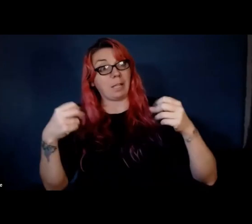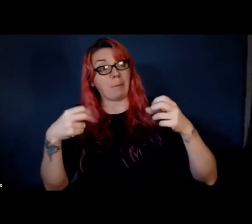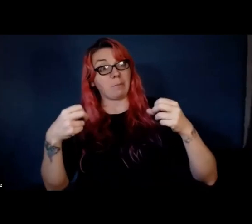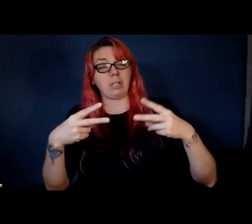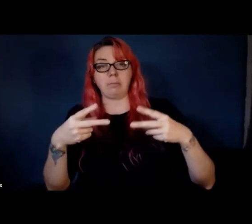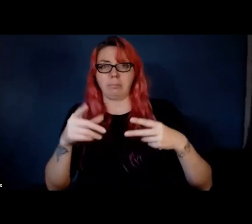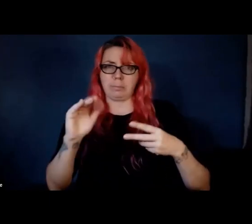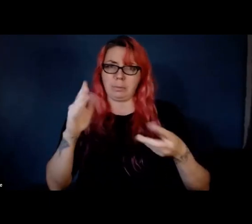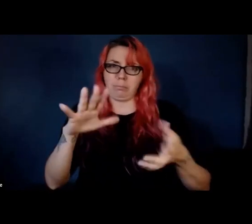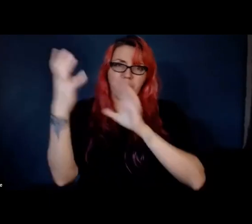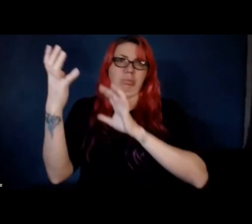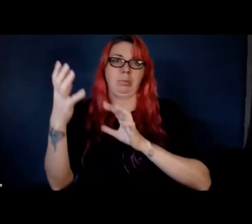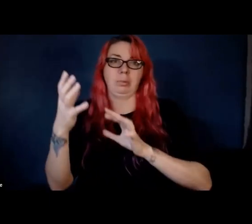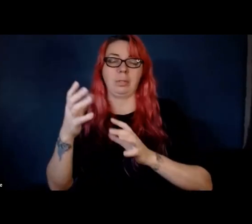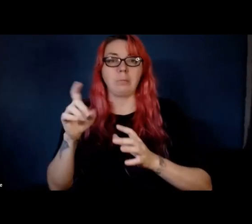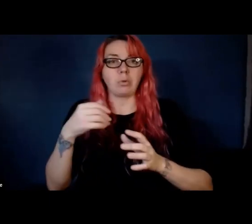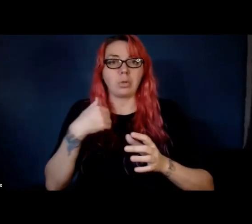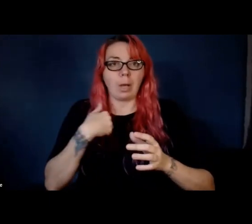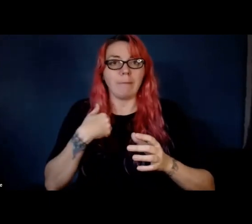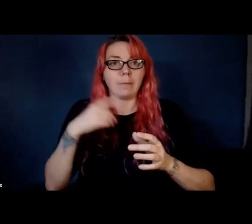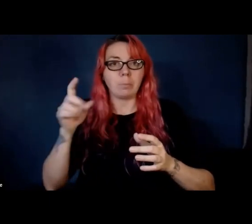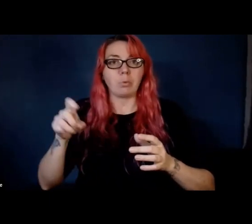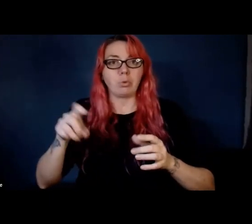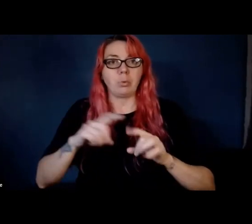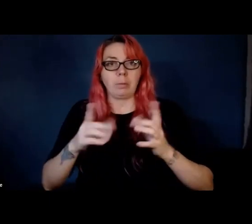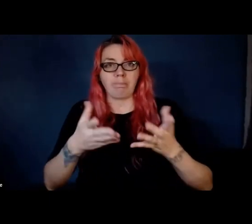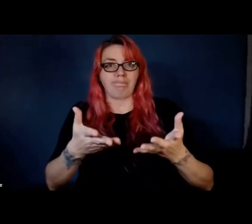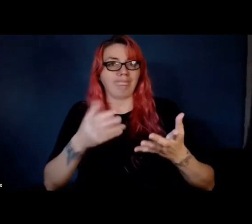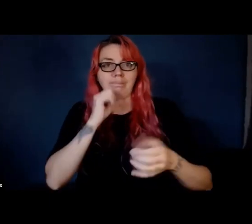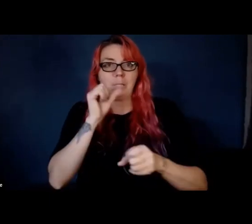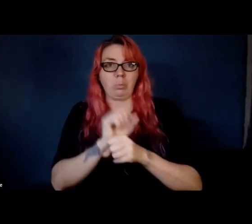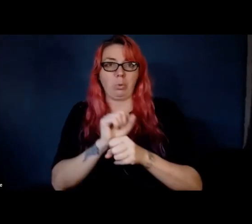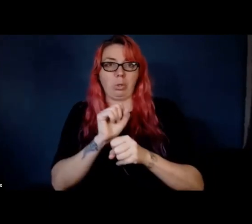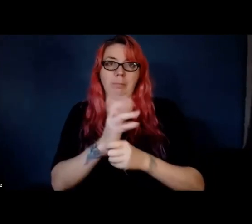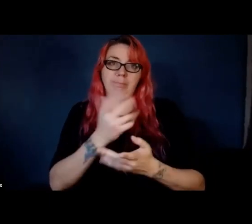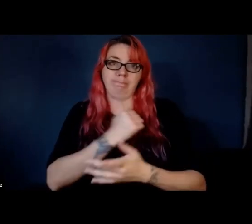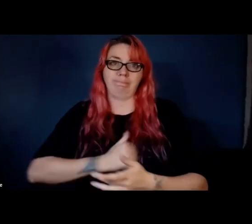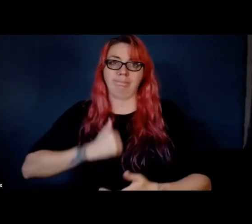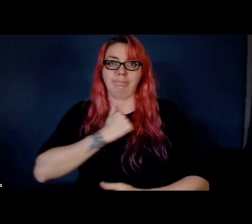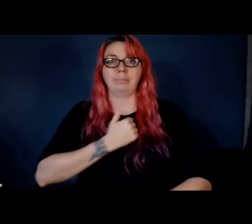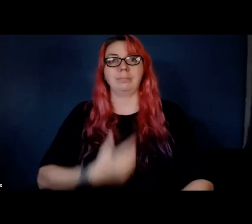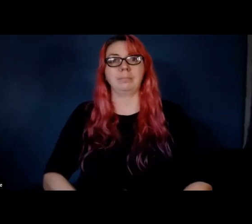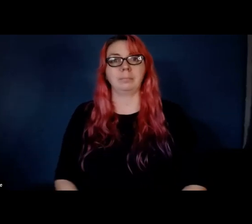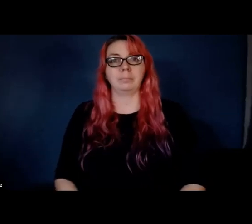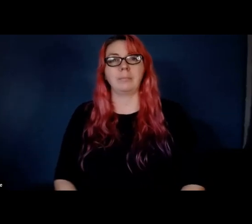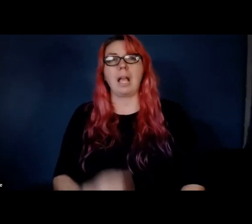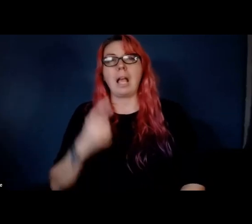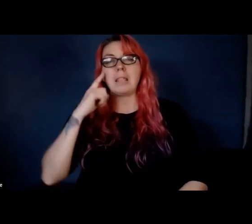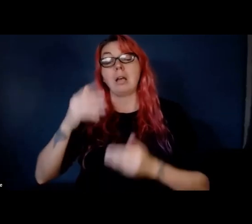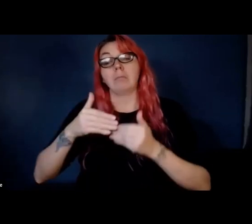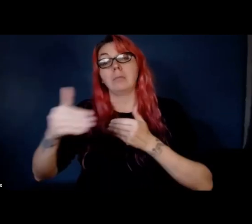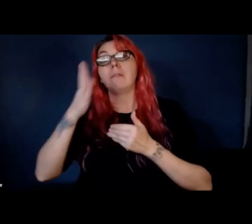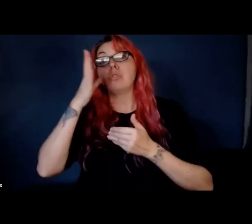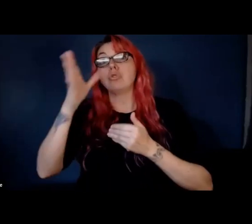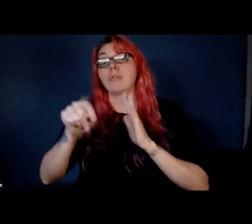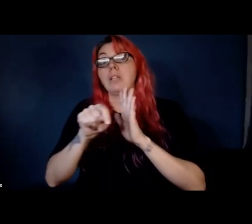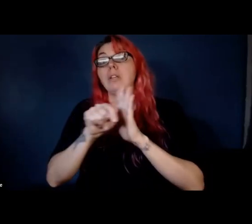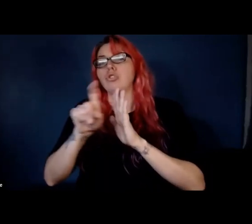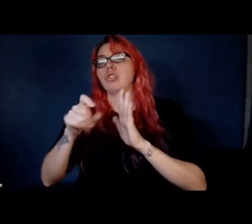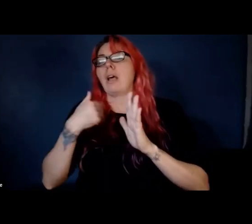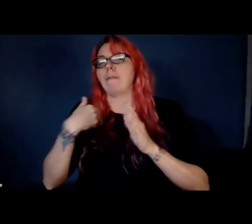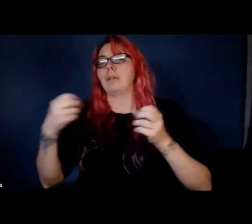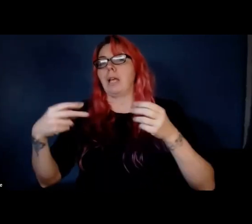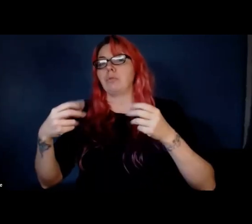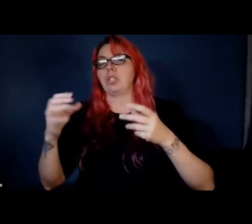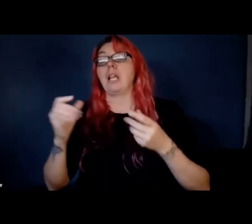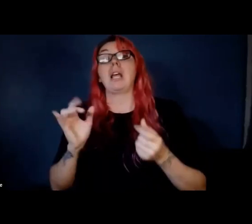working on that video for some reason. I actually was trying to click on it and it wasn't coming up. So apologies. I think the rest should, and so we'll fix that for the next time